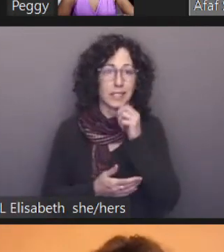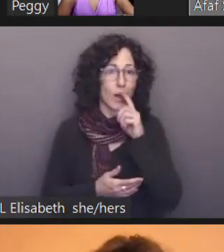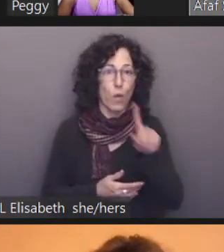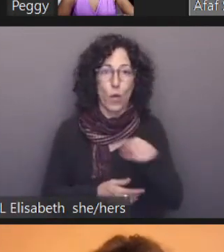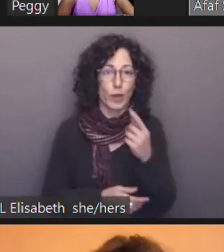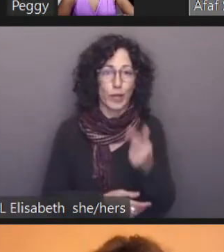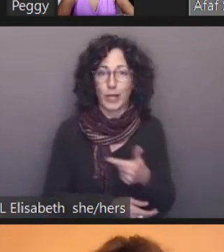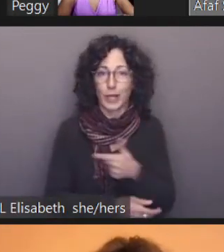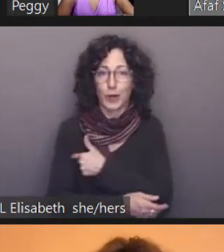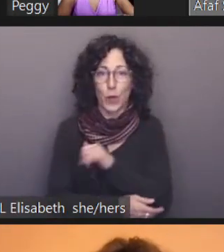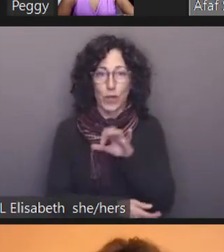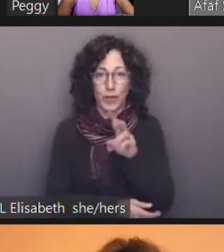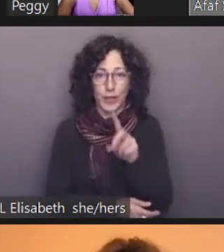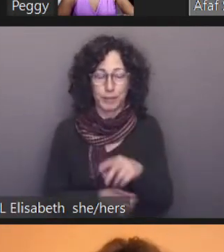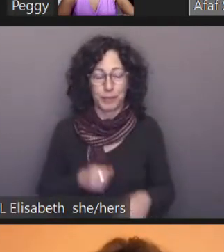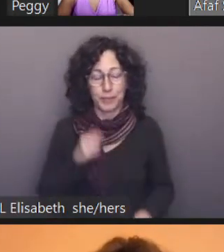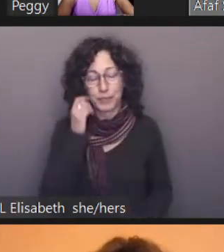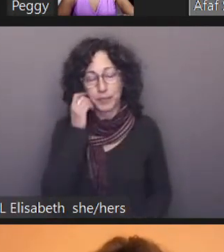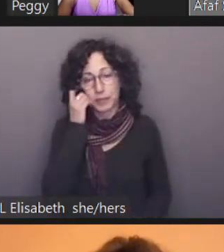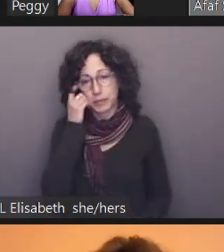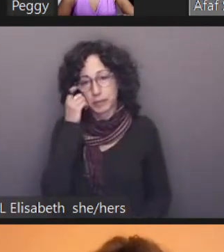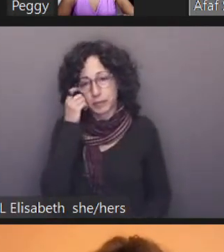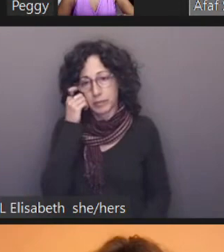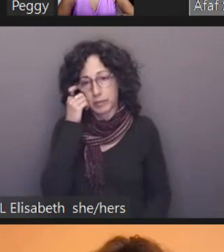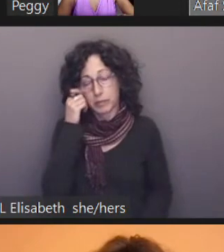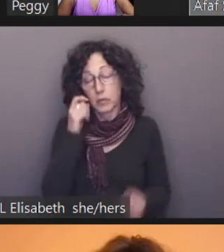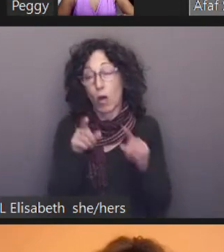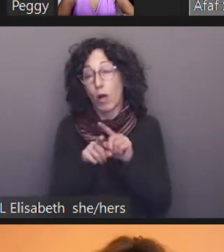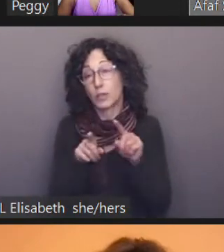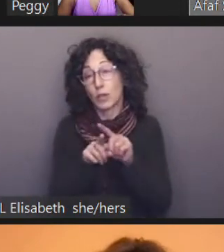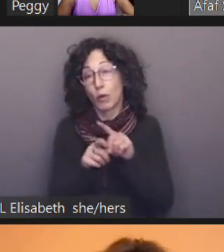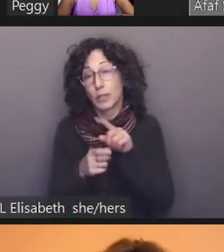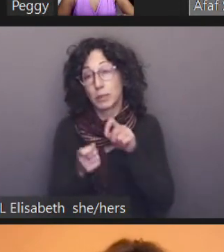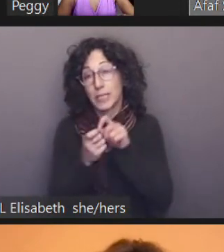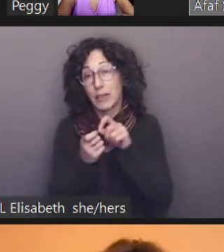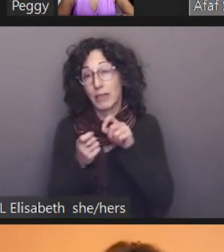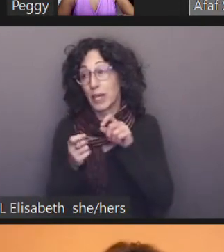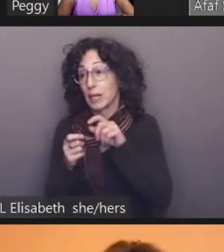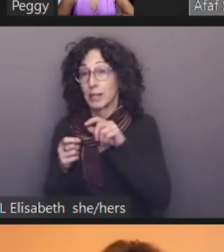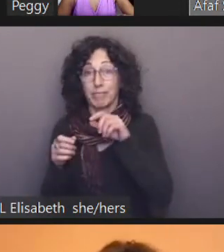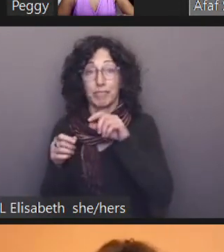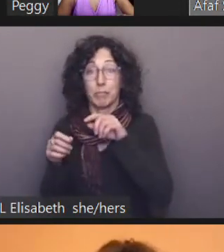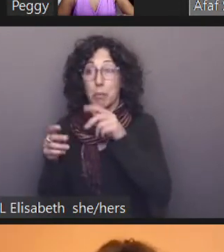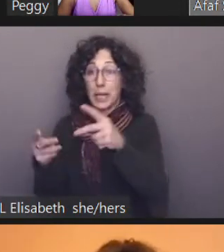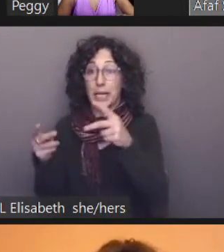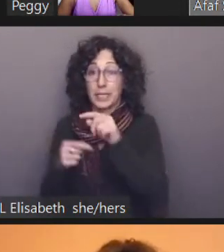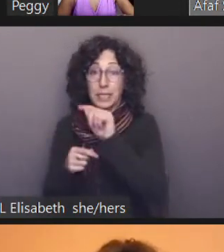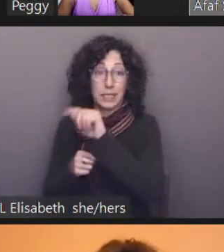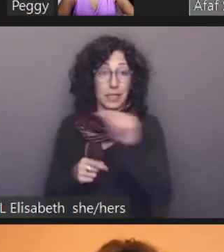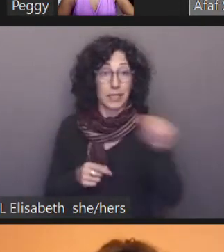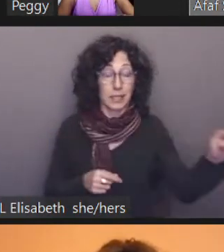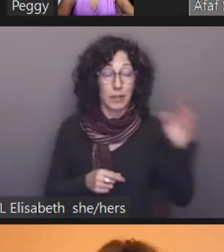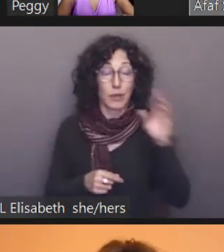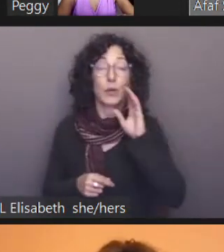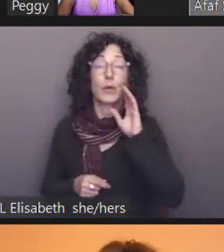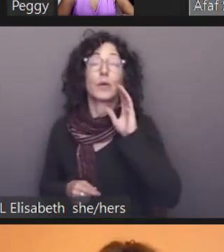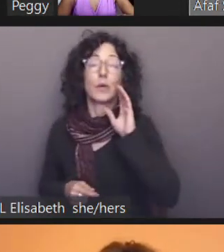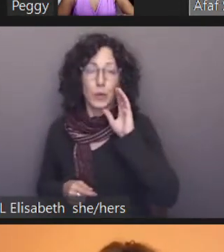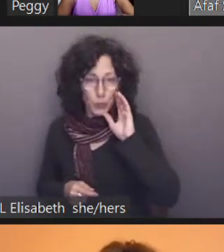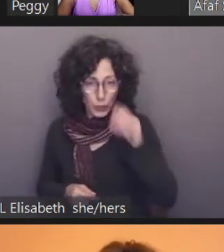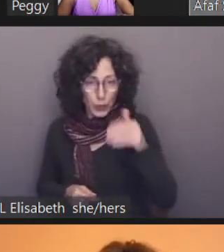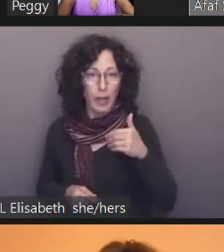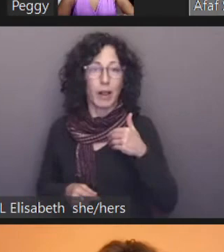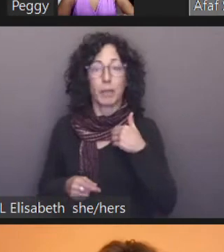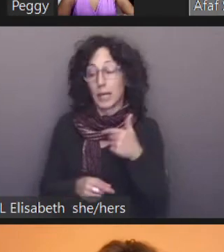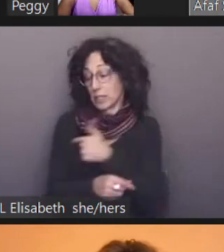In addition, at sites where vaccines are given, they oftentimes will have somebody, including in pharmacies like